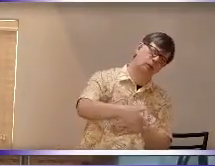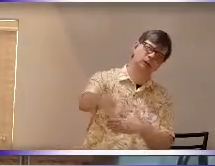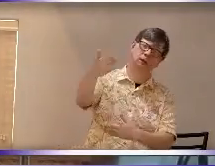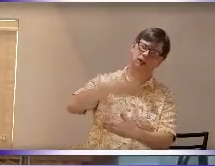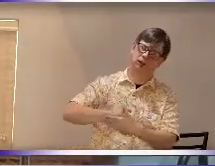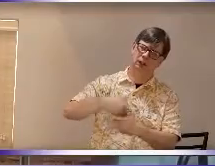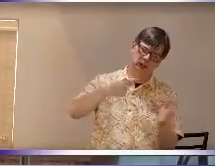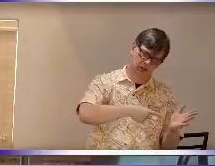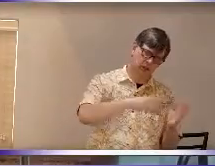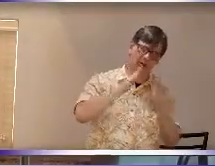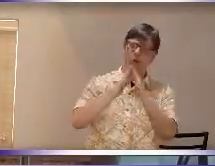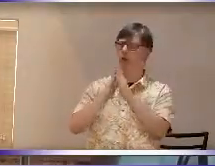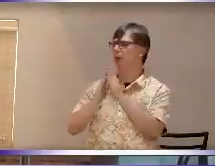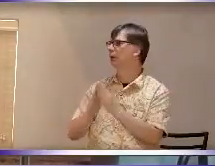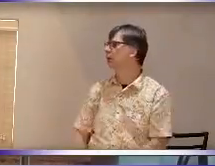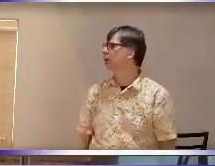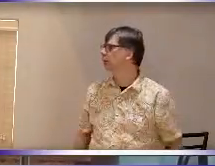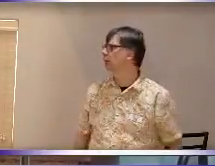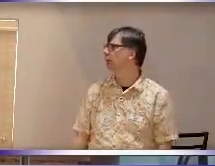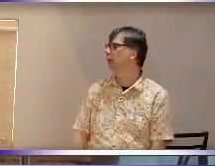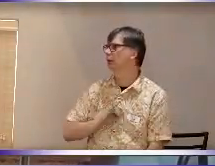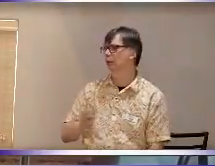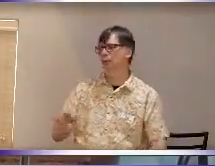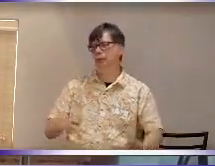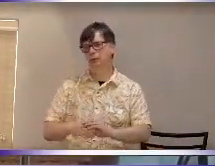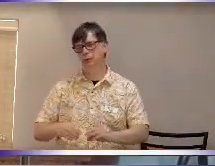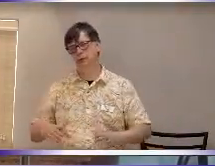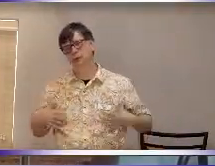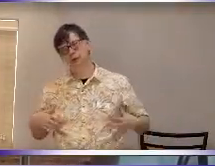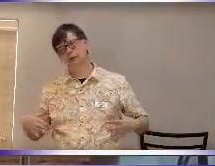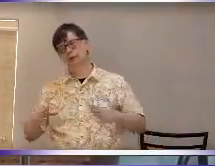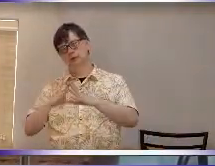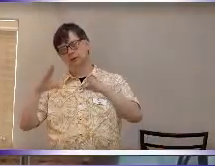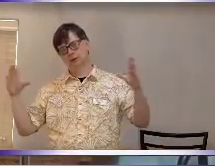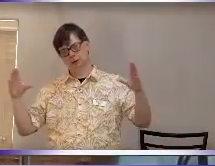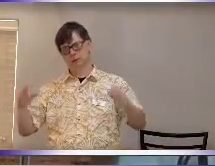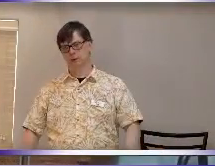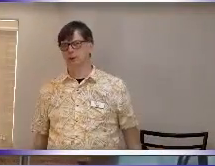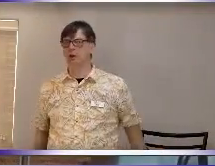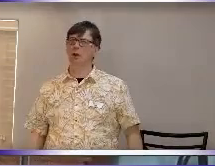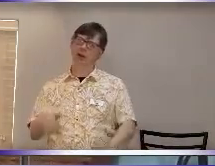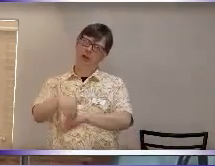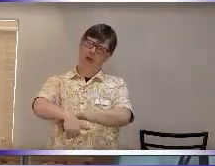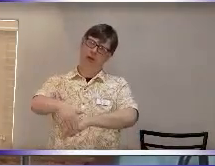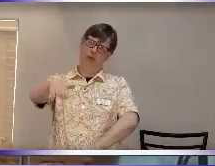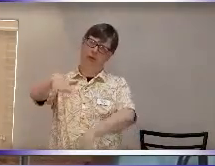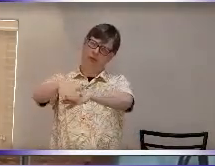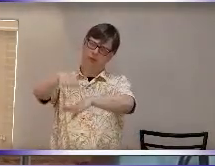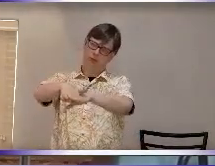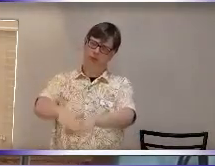and you realize, oh, they don't use their living room. That's like off limits, you